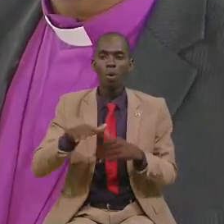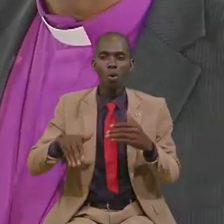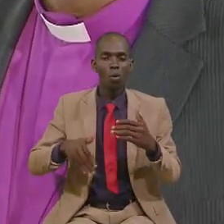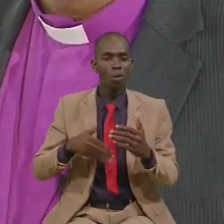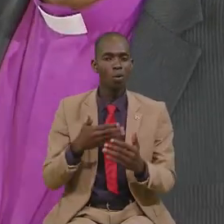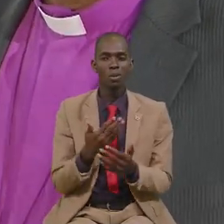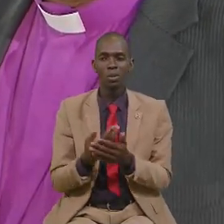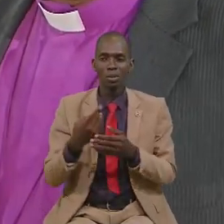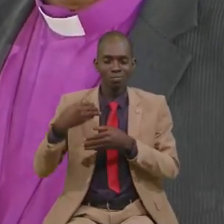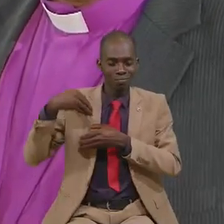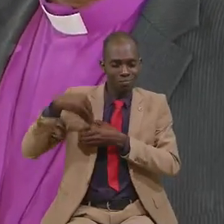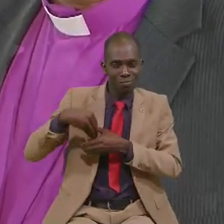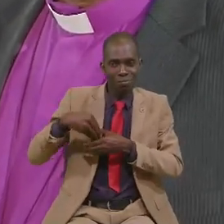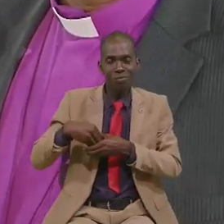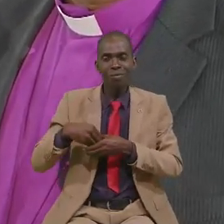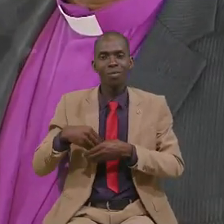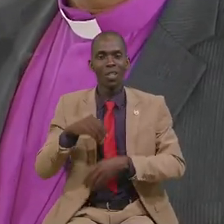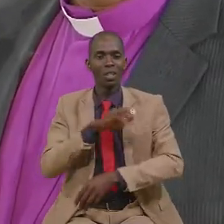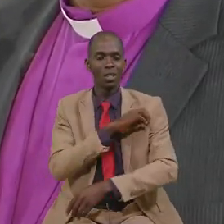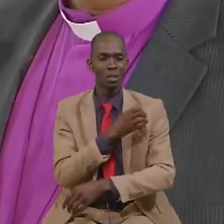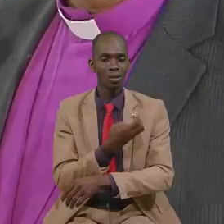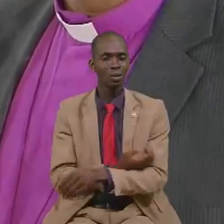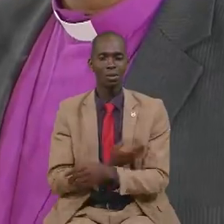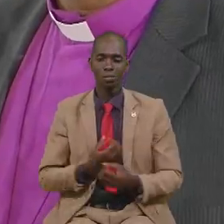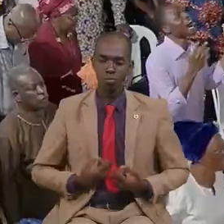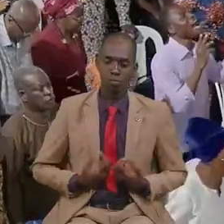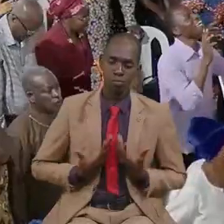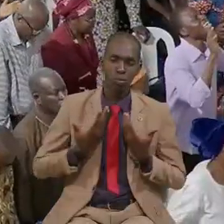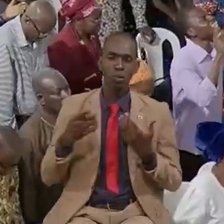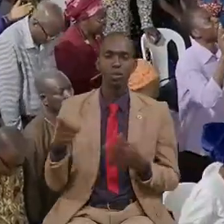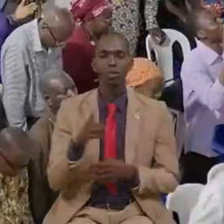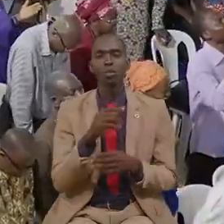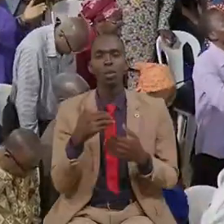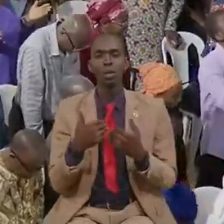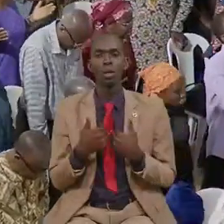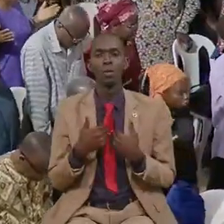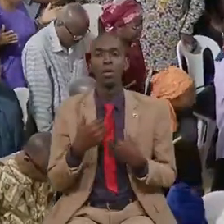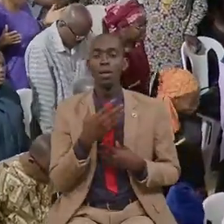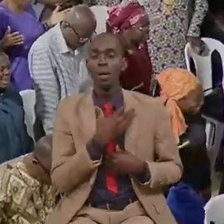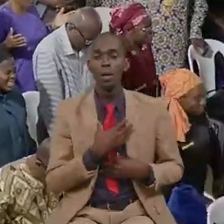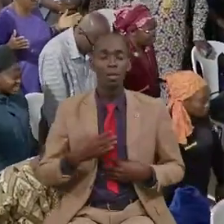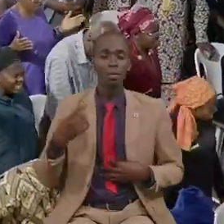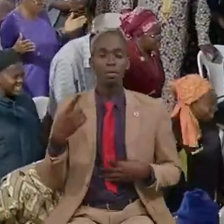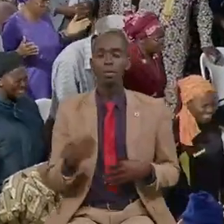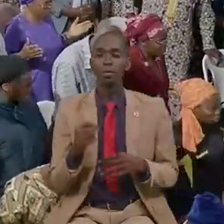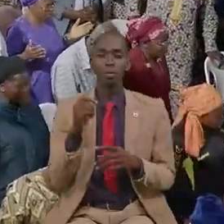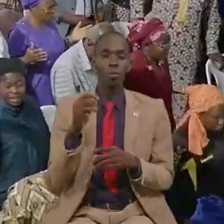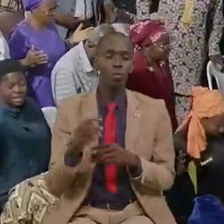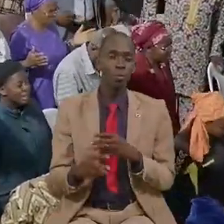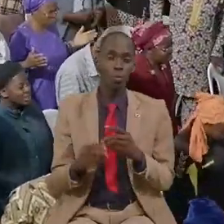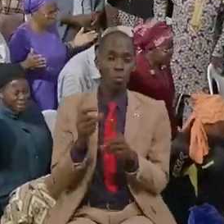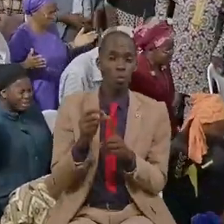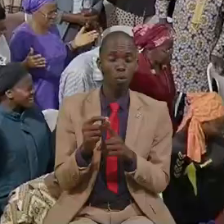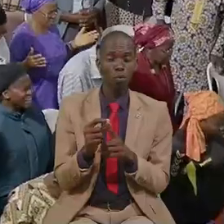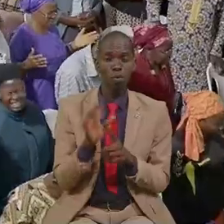energy, vibrancy that you have, and the word will